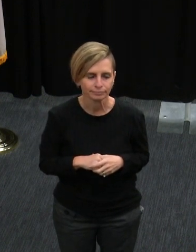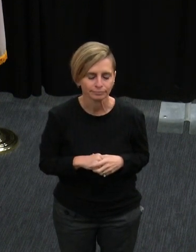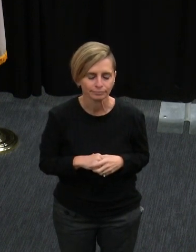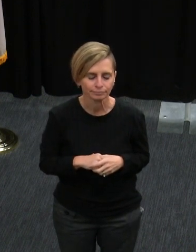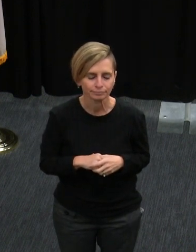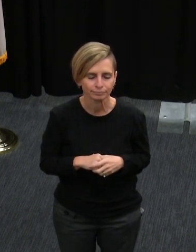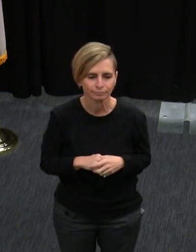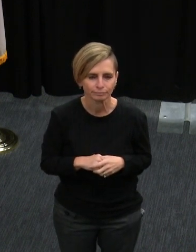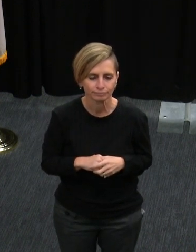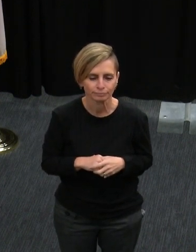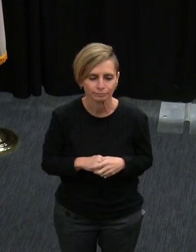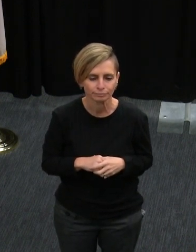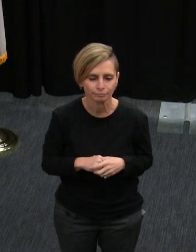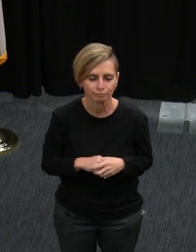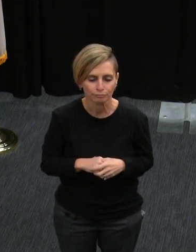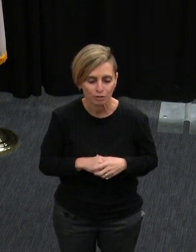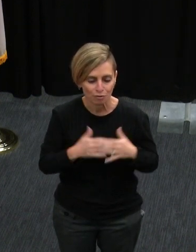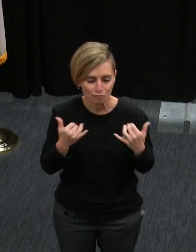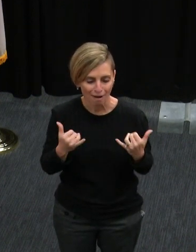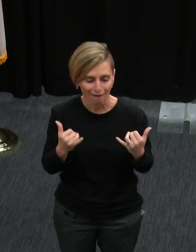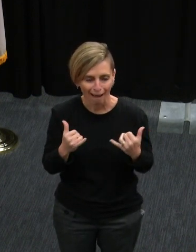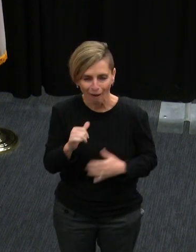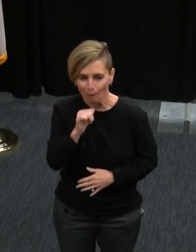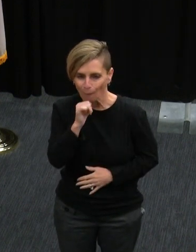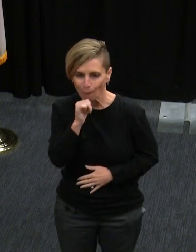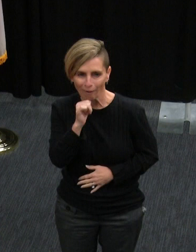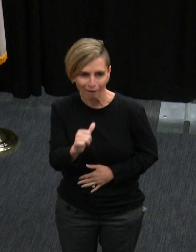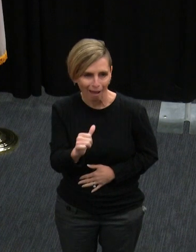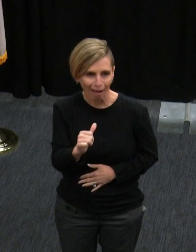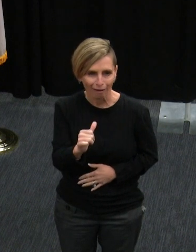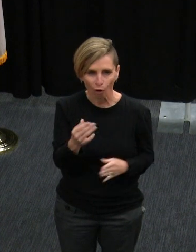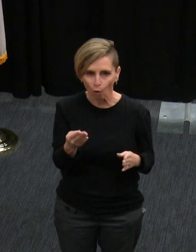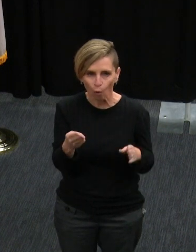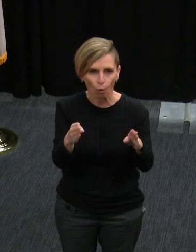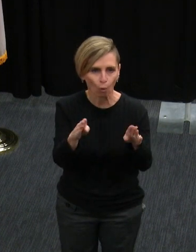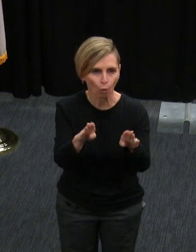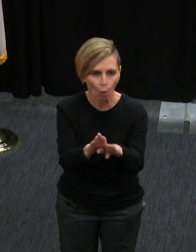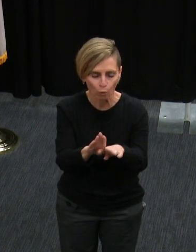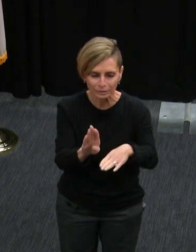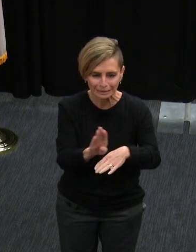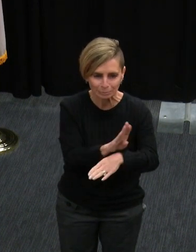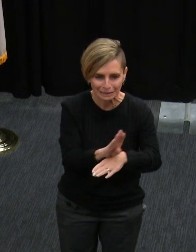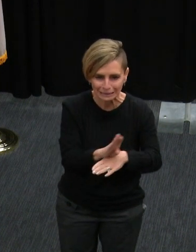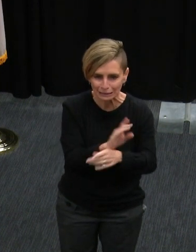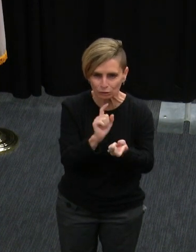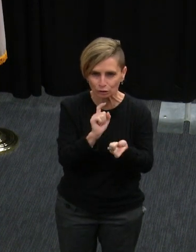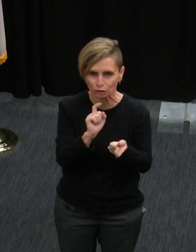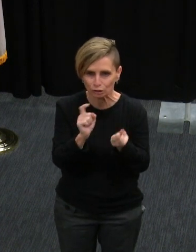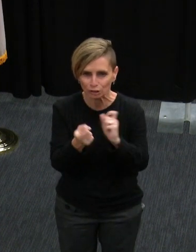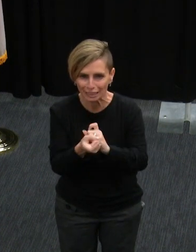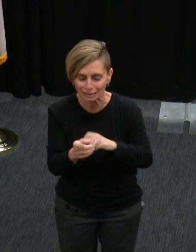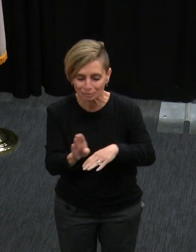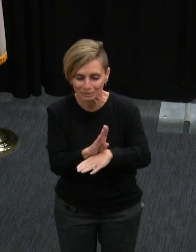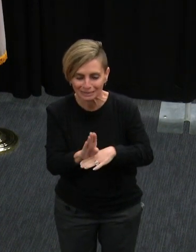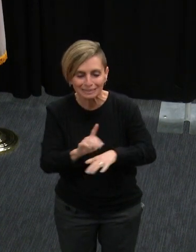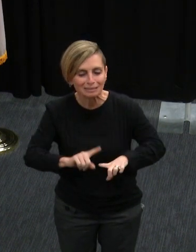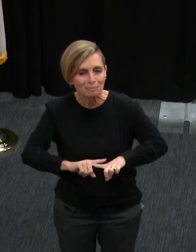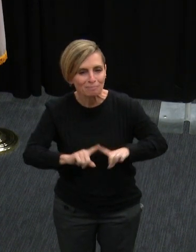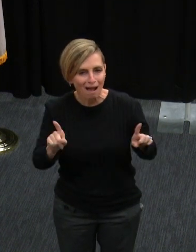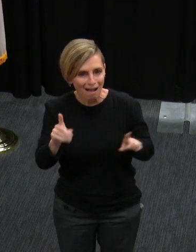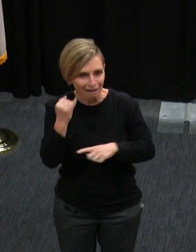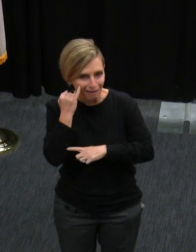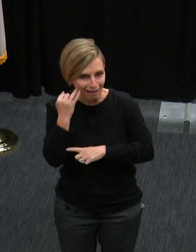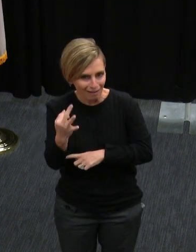We are not at this point looking to close any facilities or modify our operations, but obviously if this trend continues and we begin to